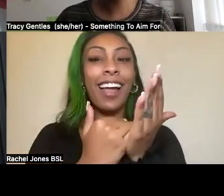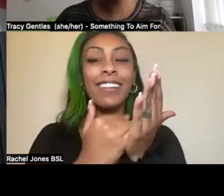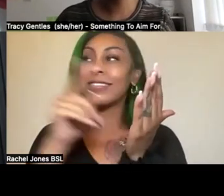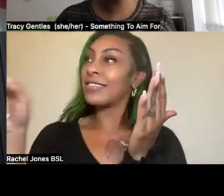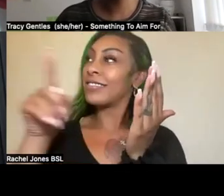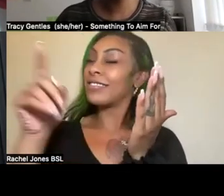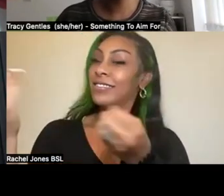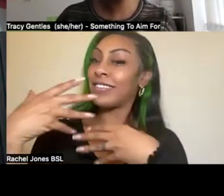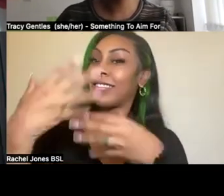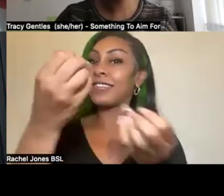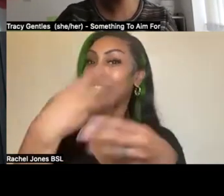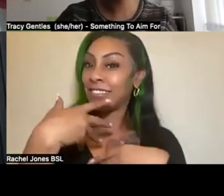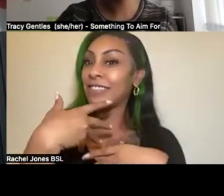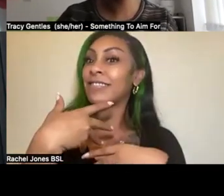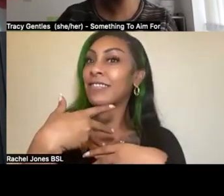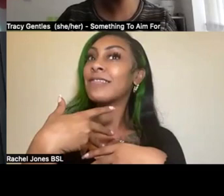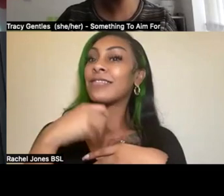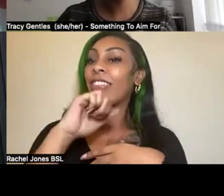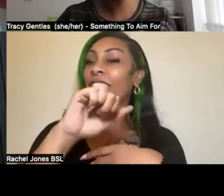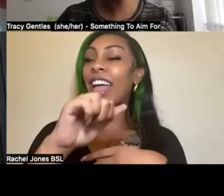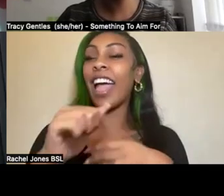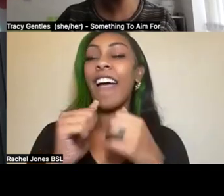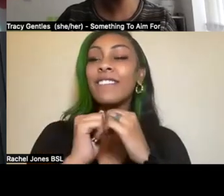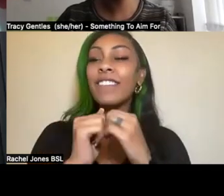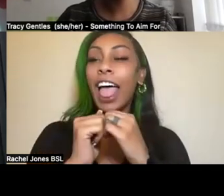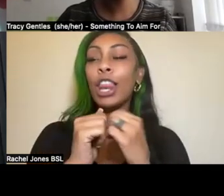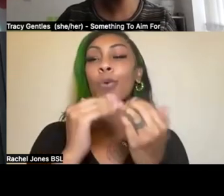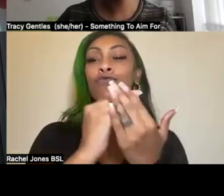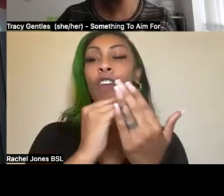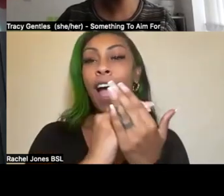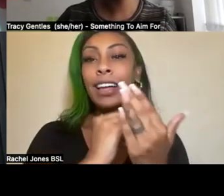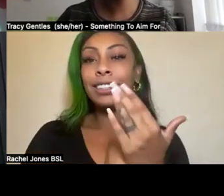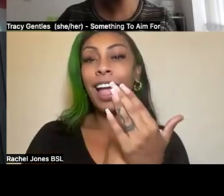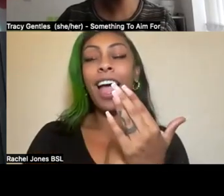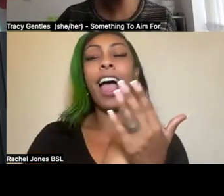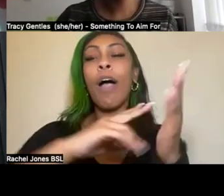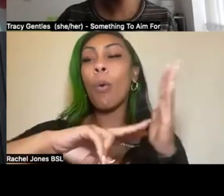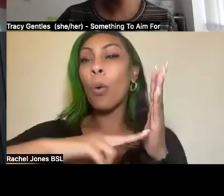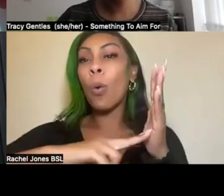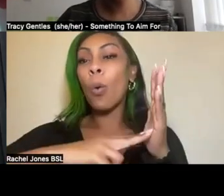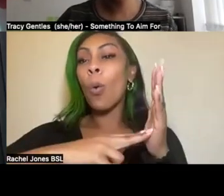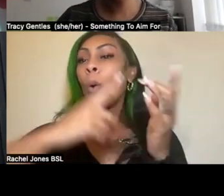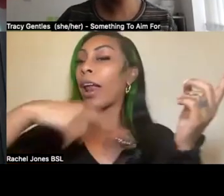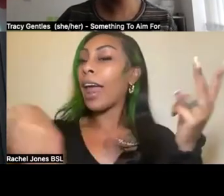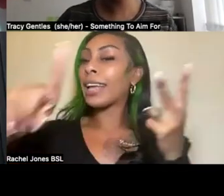Ruth Gard also talking about values riders. They've been about organisational commitments,